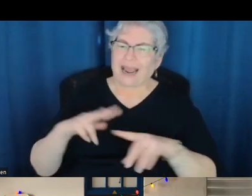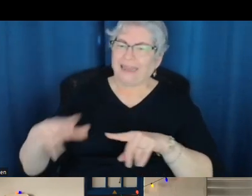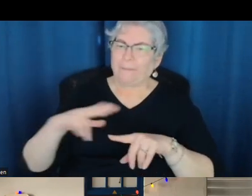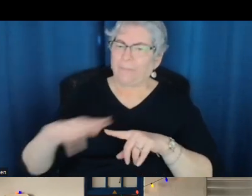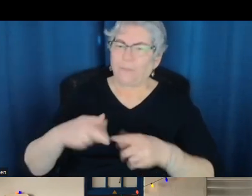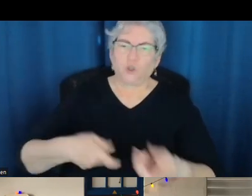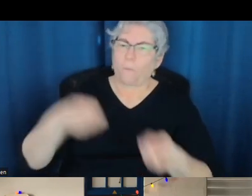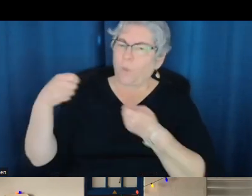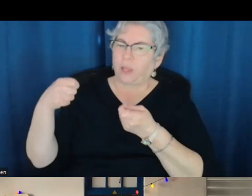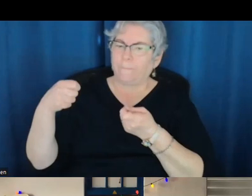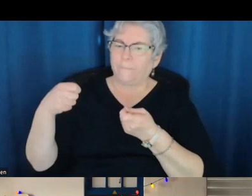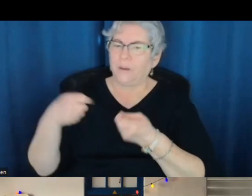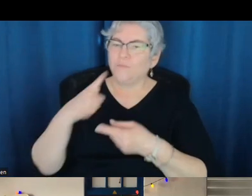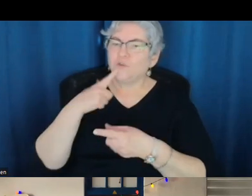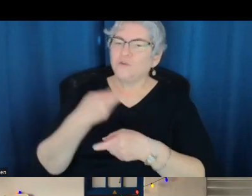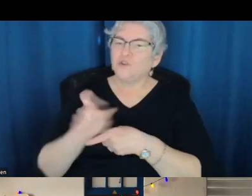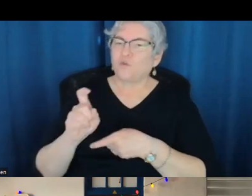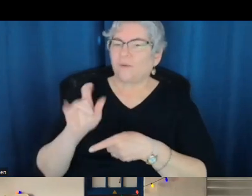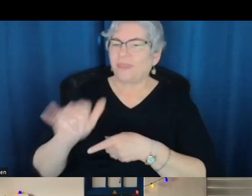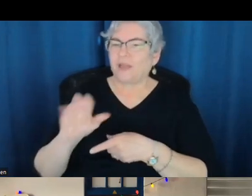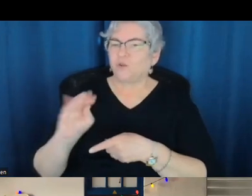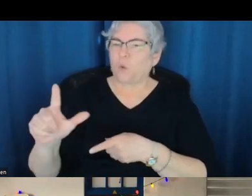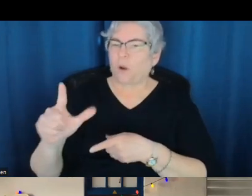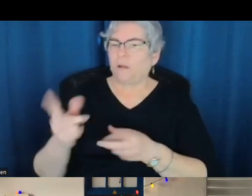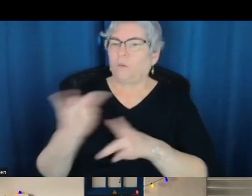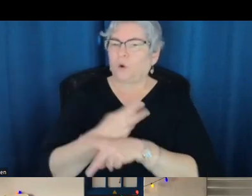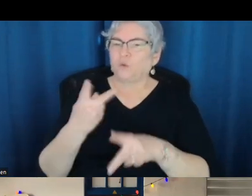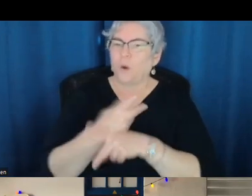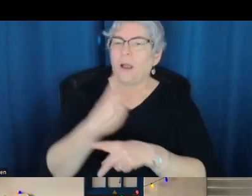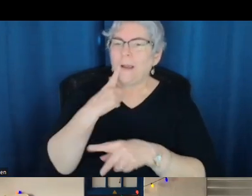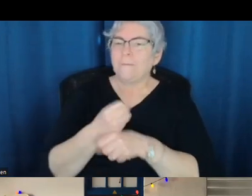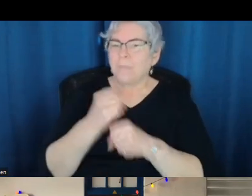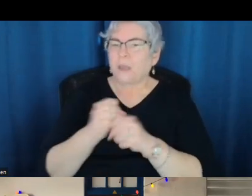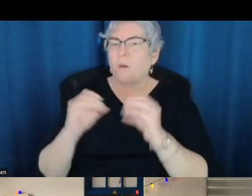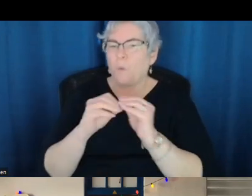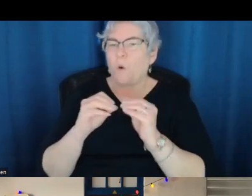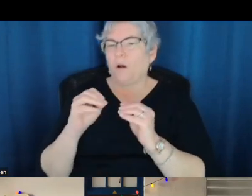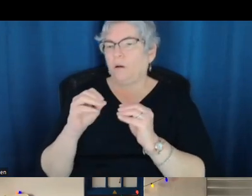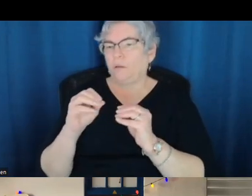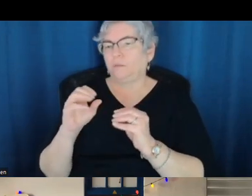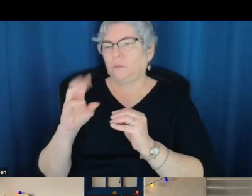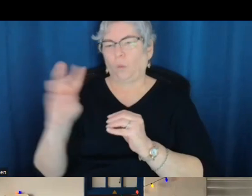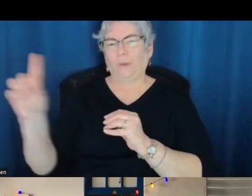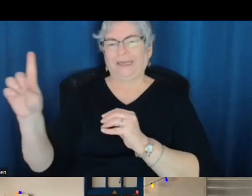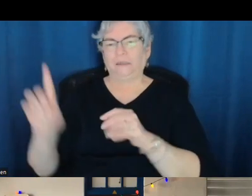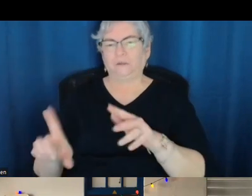pulling them out and disturbing the soil over and over again. So it's just going to make more weed species appear.